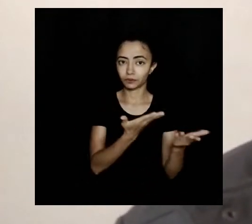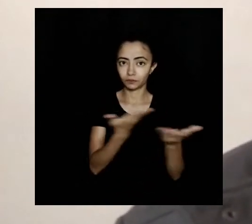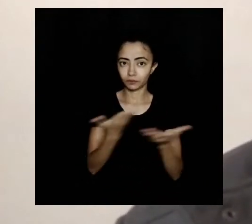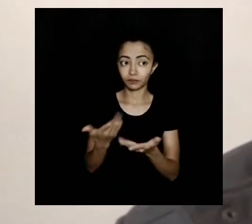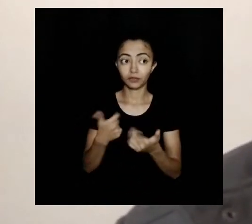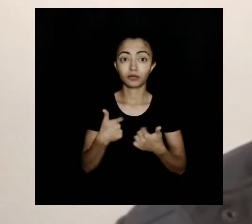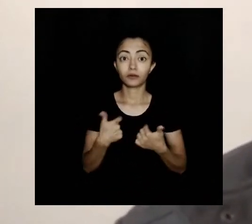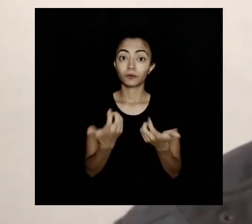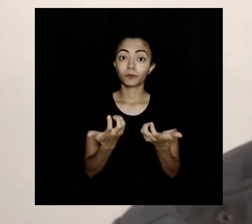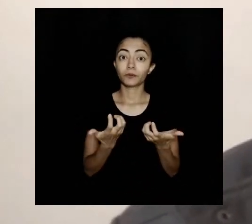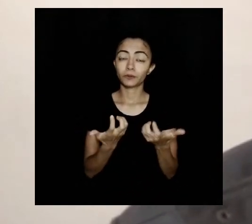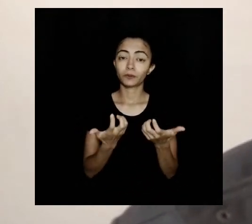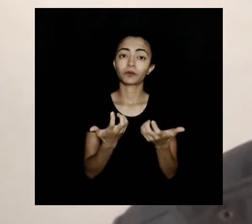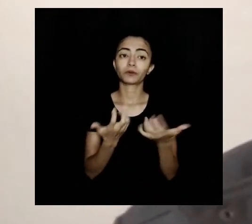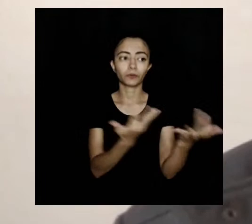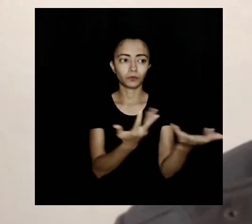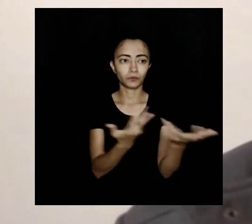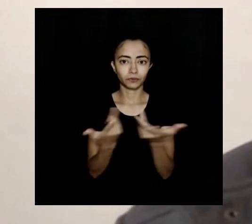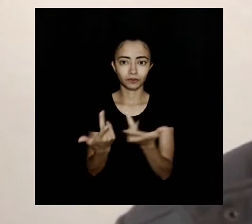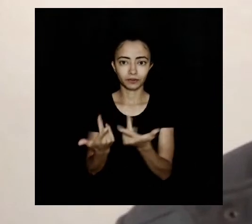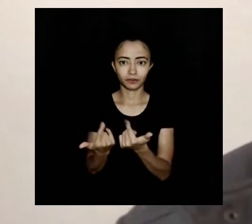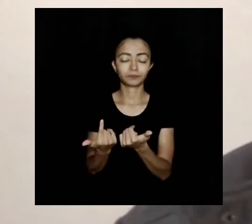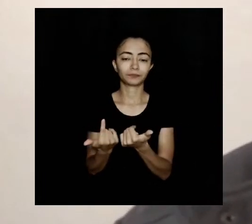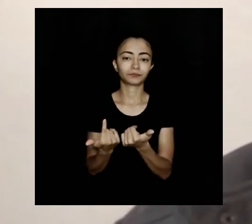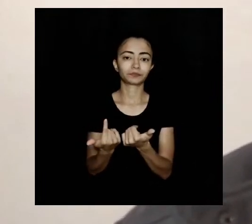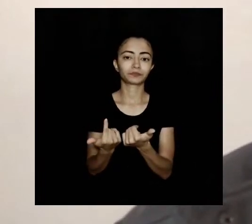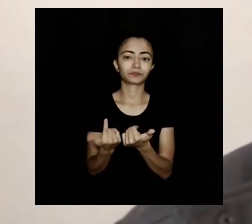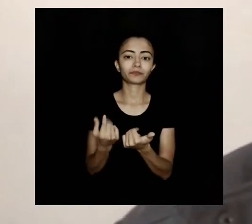welcoming round, I'd like